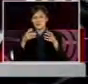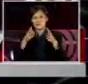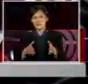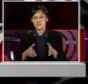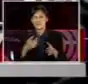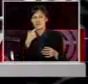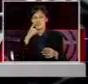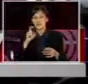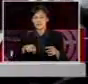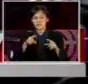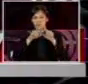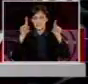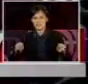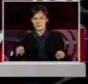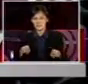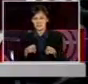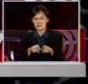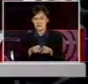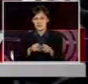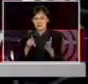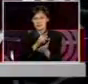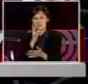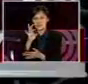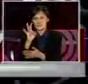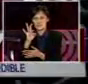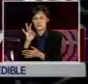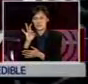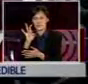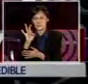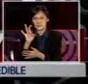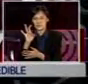and that is clear on page 17